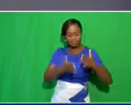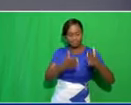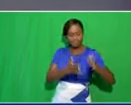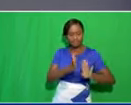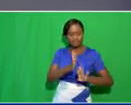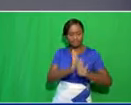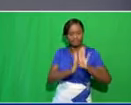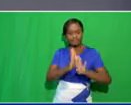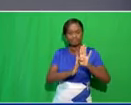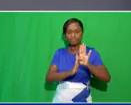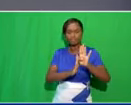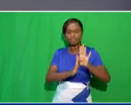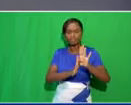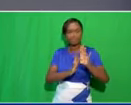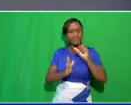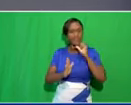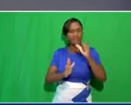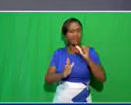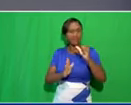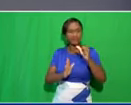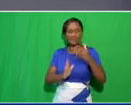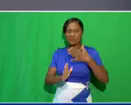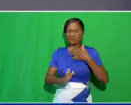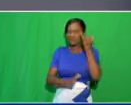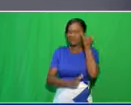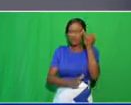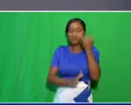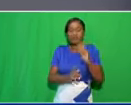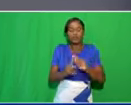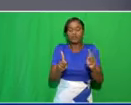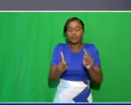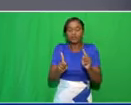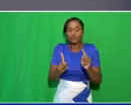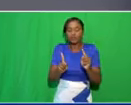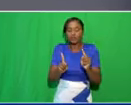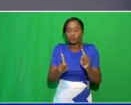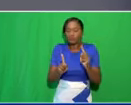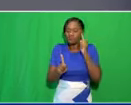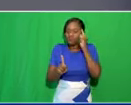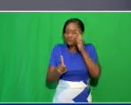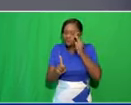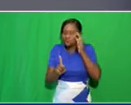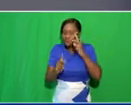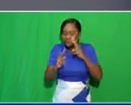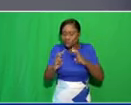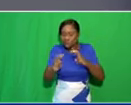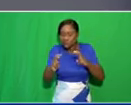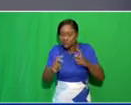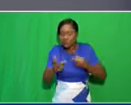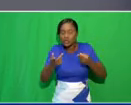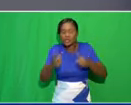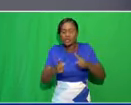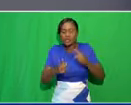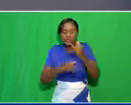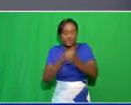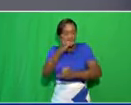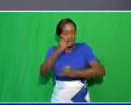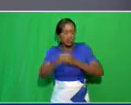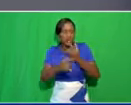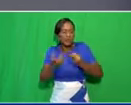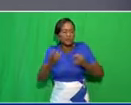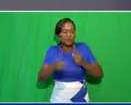not just simply from our own perspective, but we would have looked to see what was out there in the international